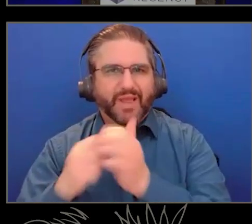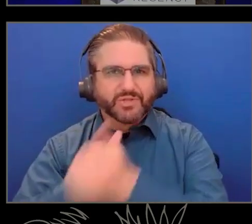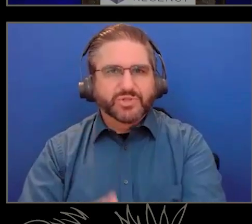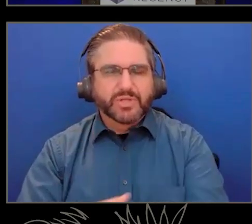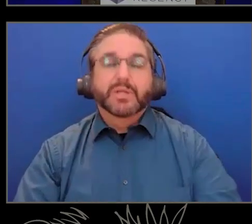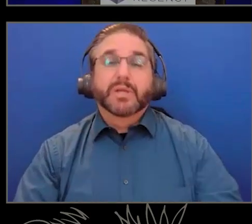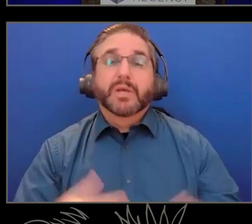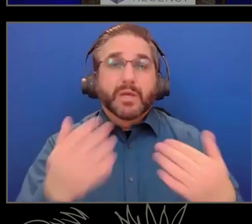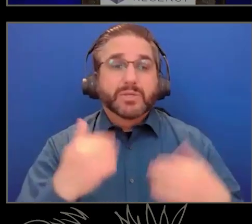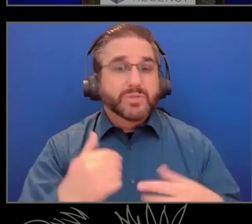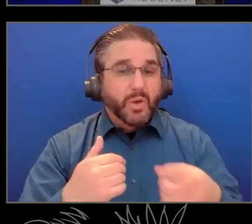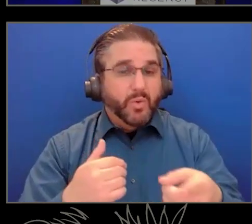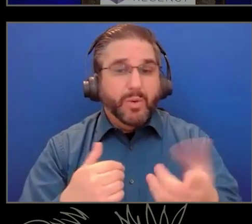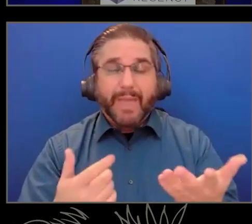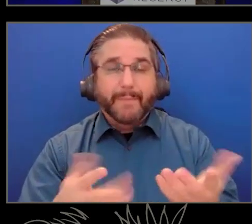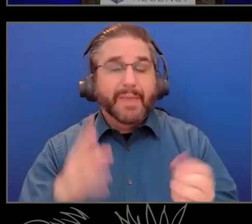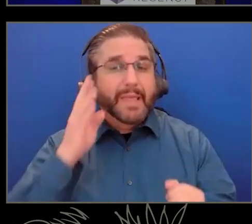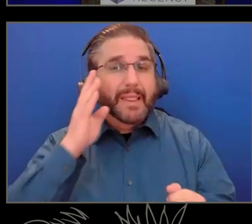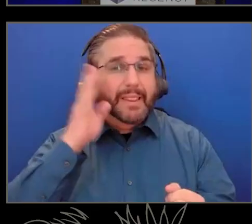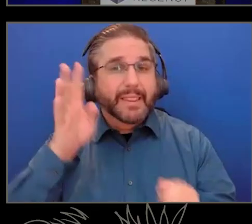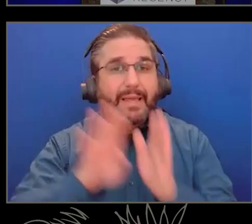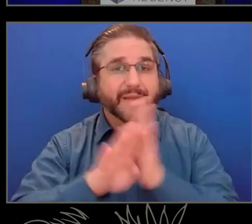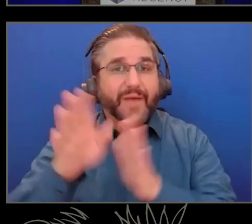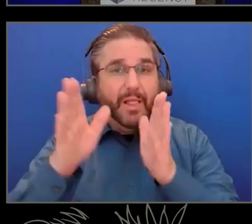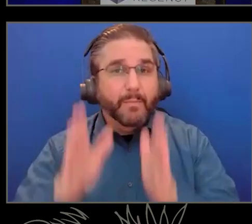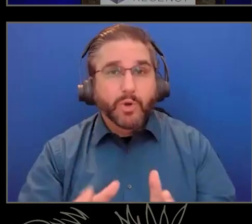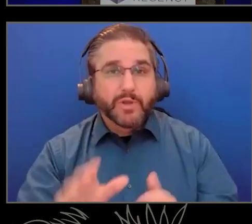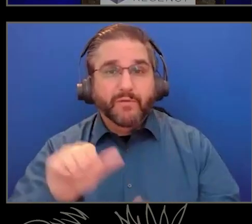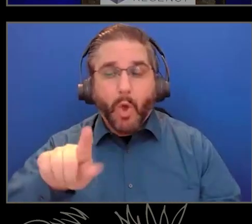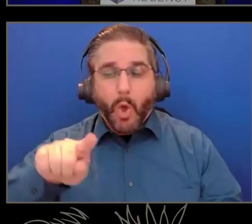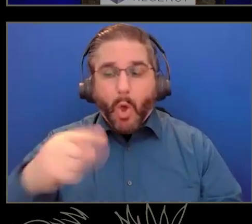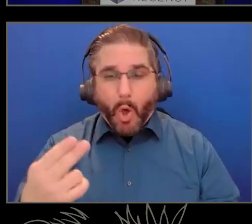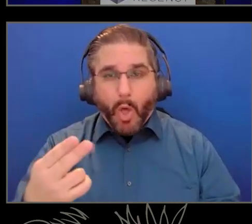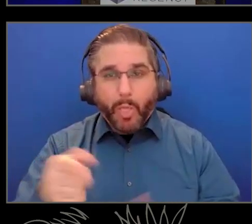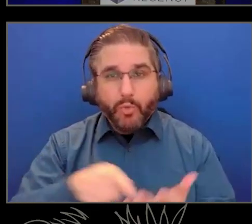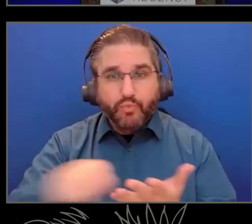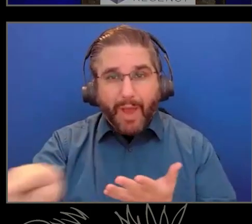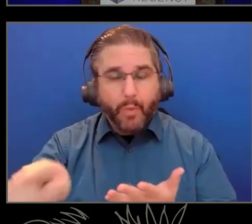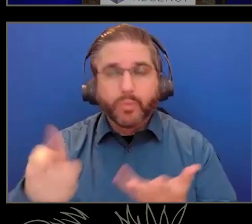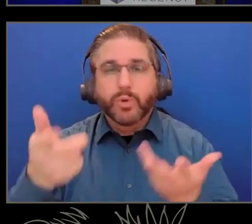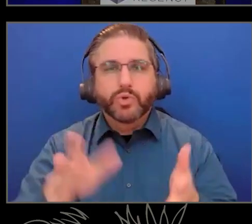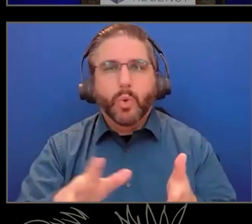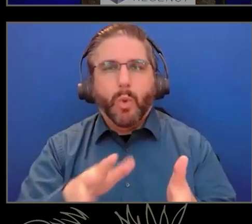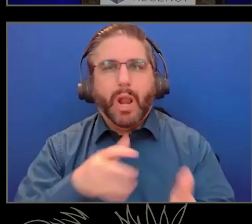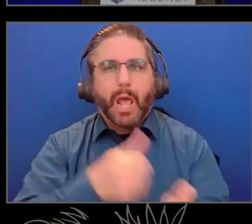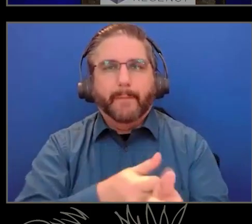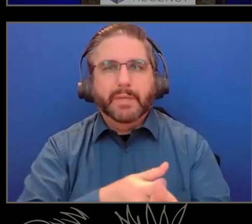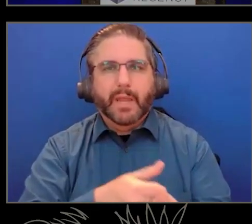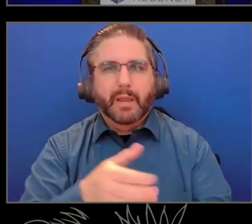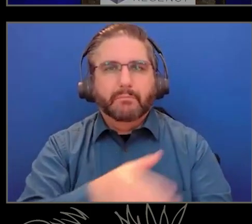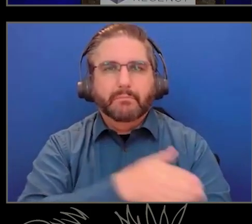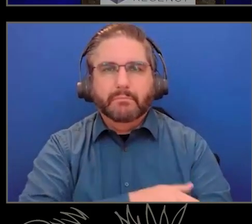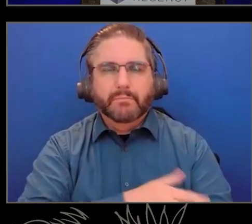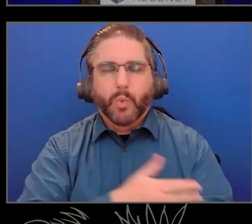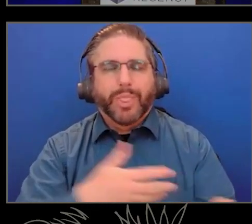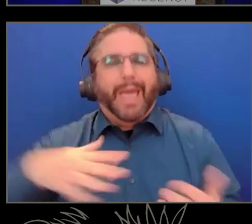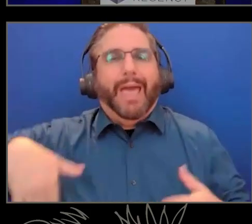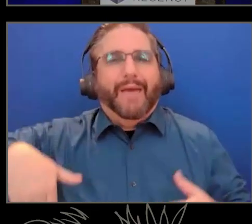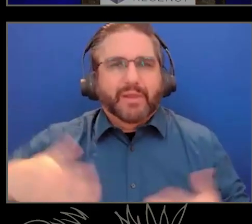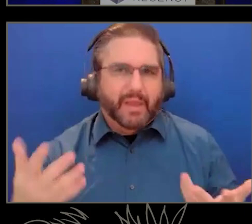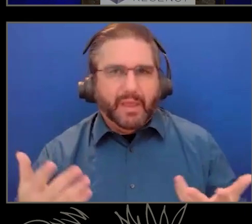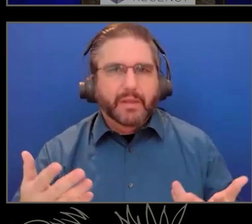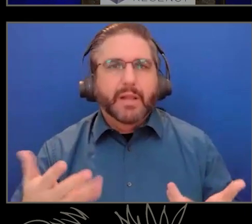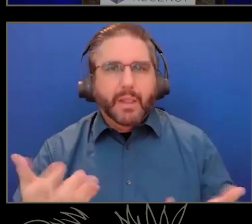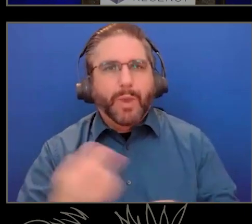say, maybe the developers of the auth routes don't want to update, or they just haven't updated, or whatever. They just want to keep using